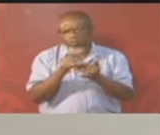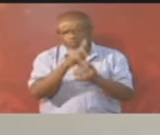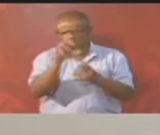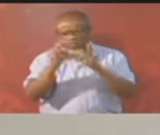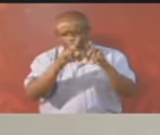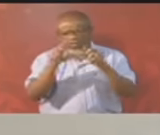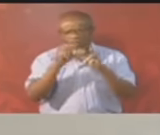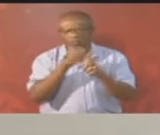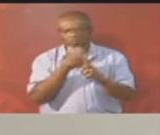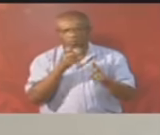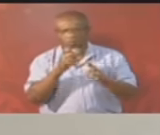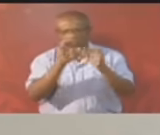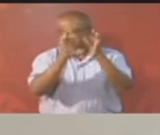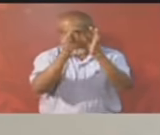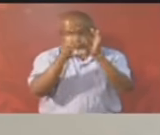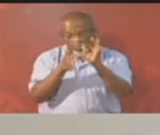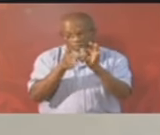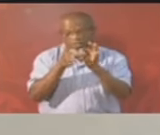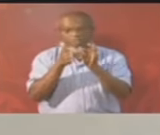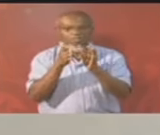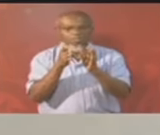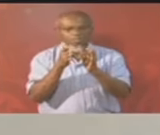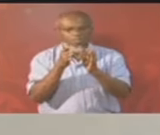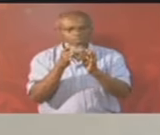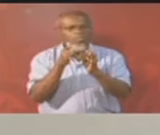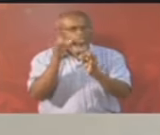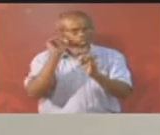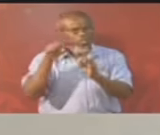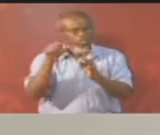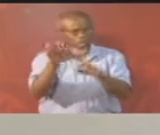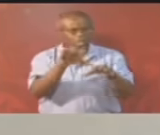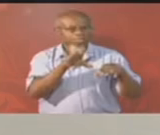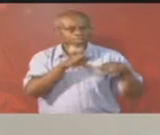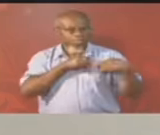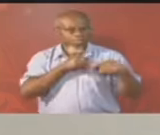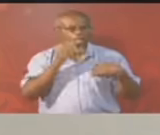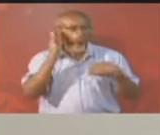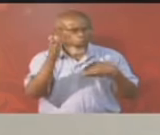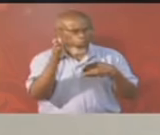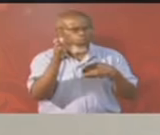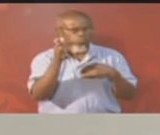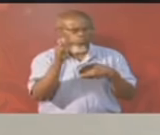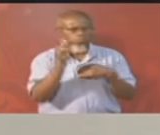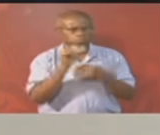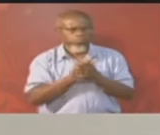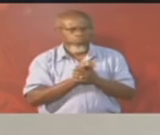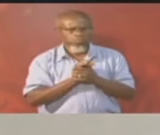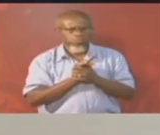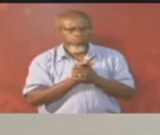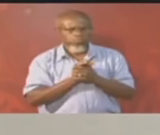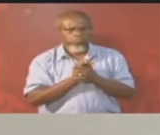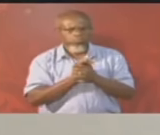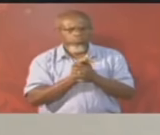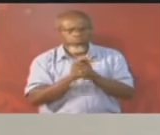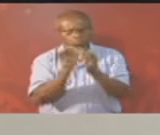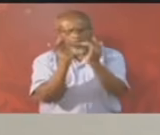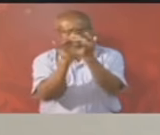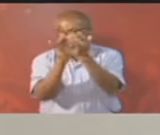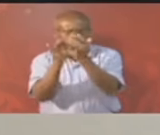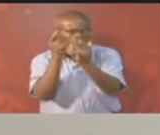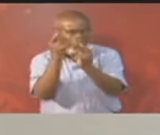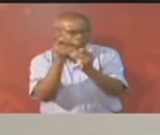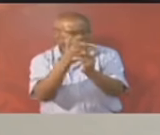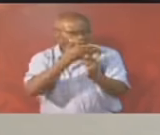concern raised by the interpreters, that's been taken on board. We will reach out and try to figure out what the best approach is